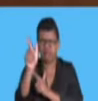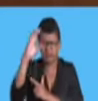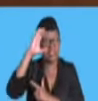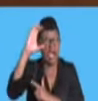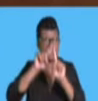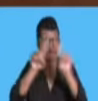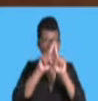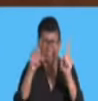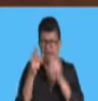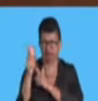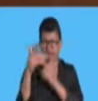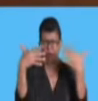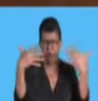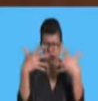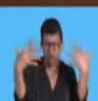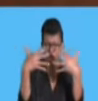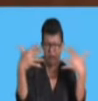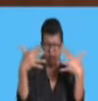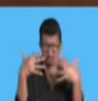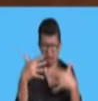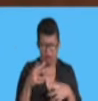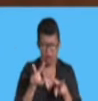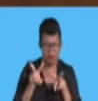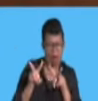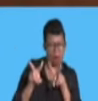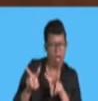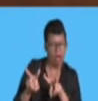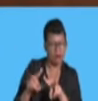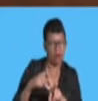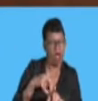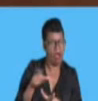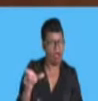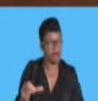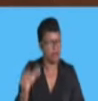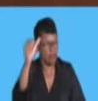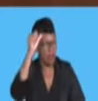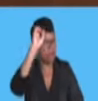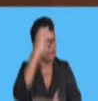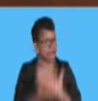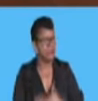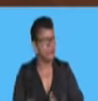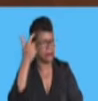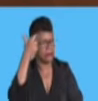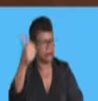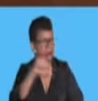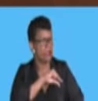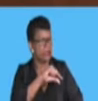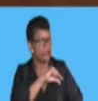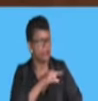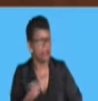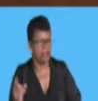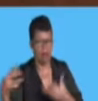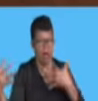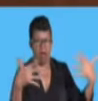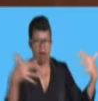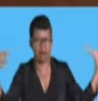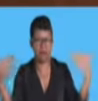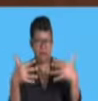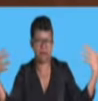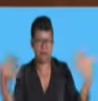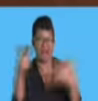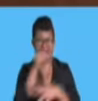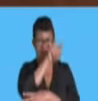up into shreds and enclaves based on religious lines against the interests of the simple, peace-loving